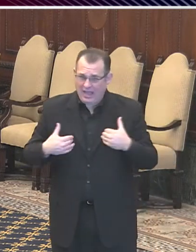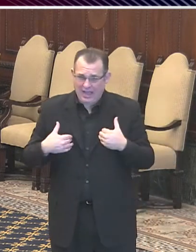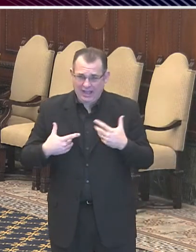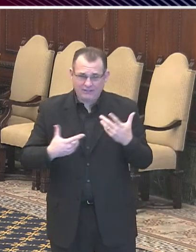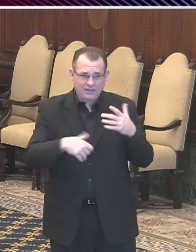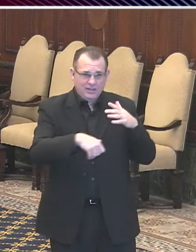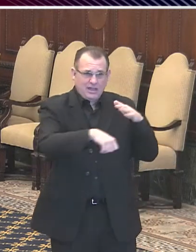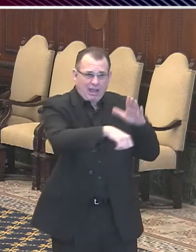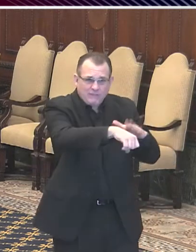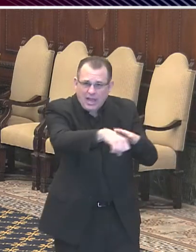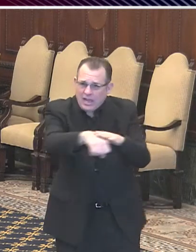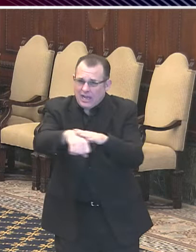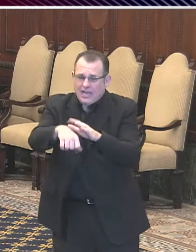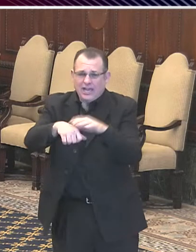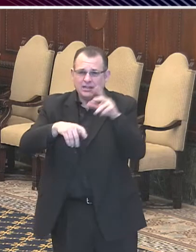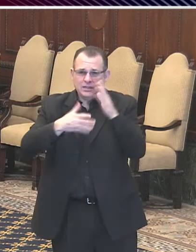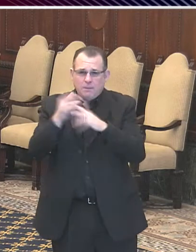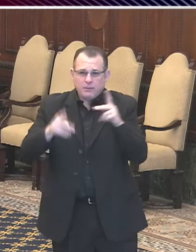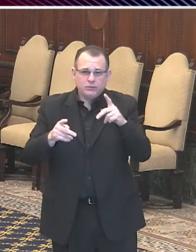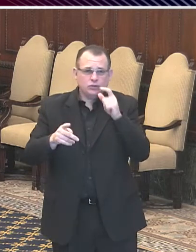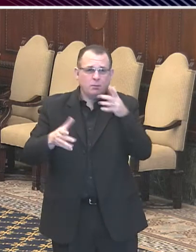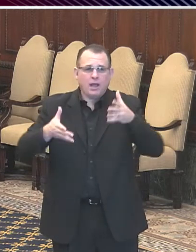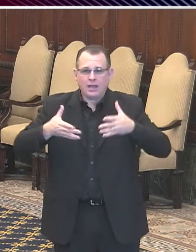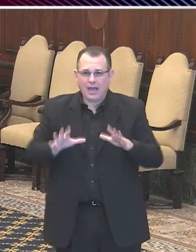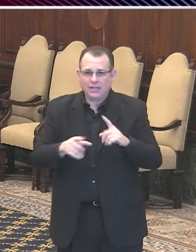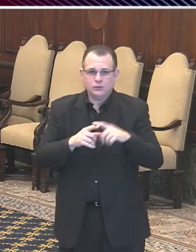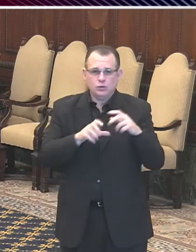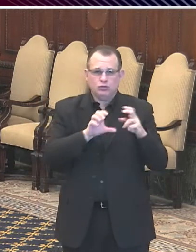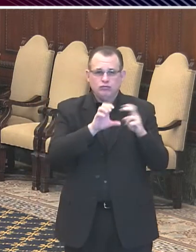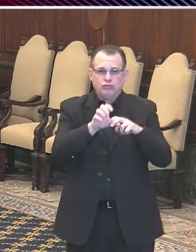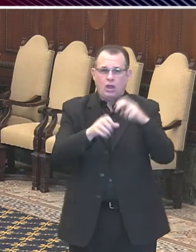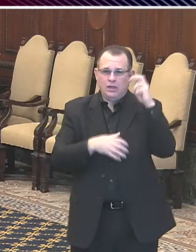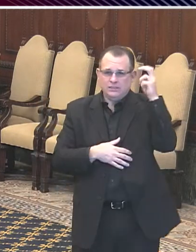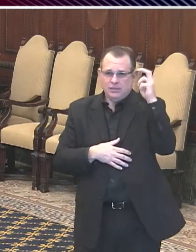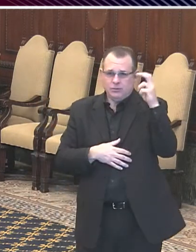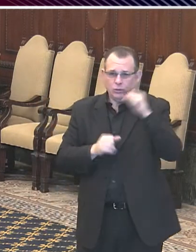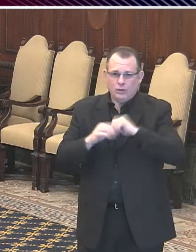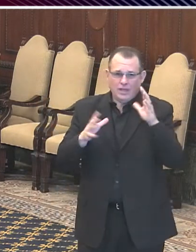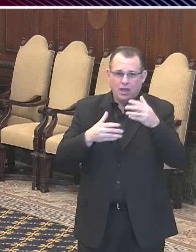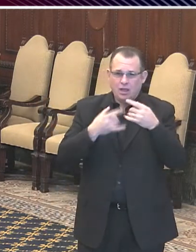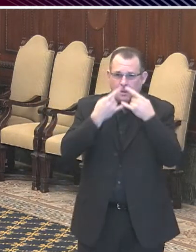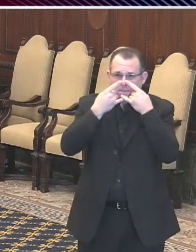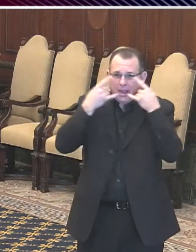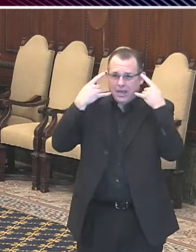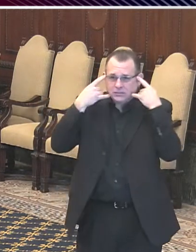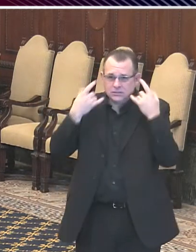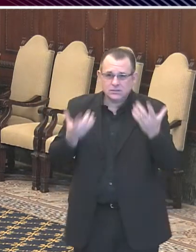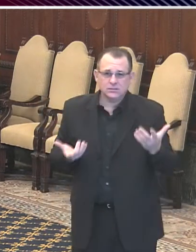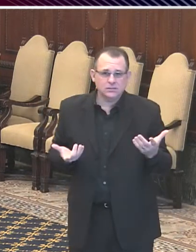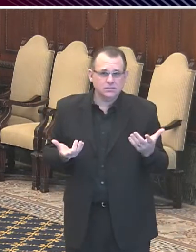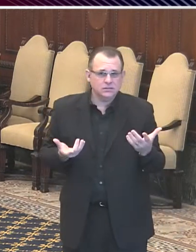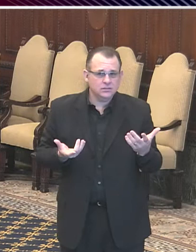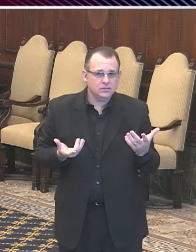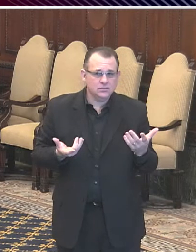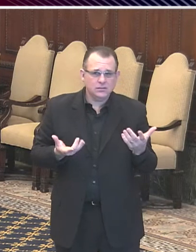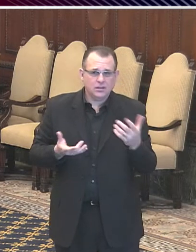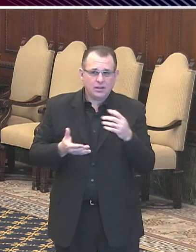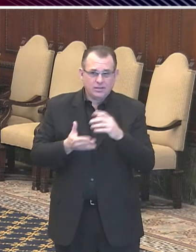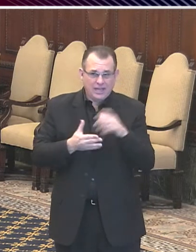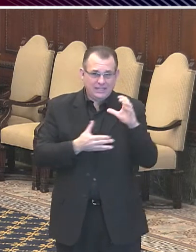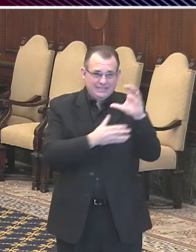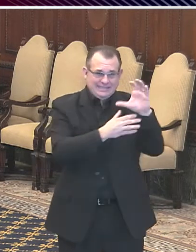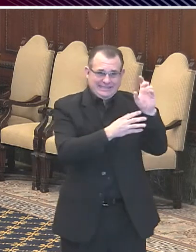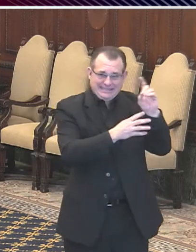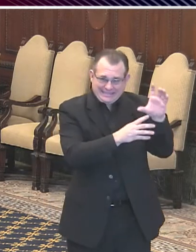not even be allowed to ride SEPTA without wearing the cloth mask that the CDC and also Dr. Farley are saying people should be